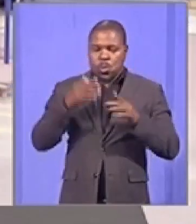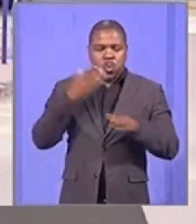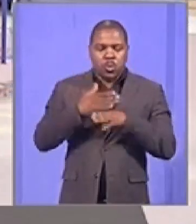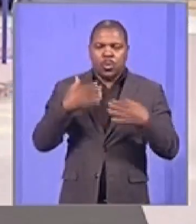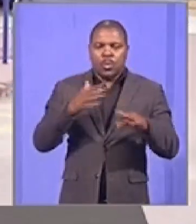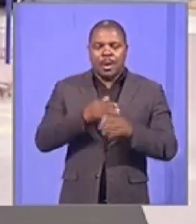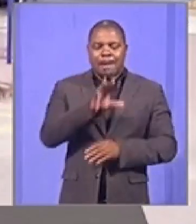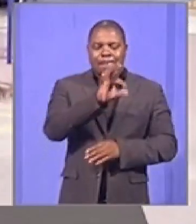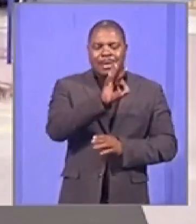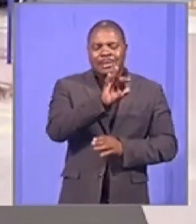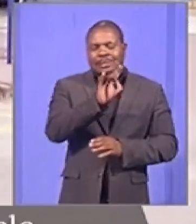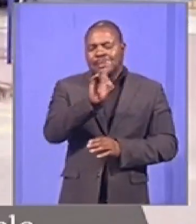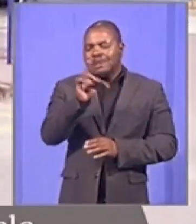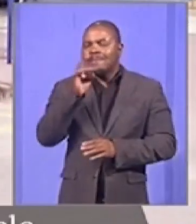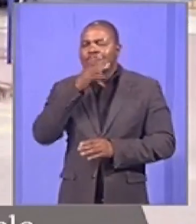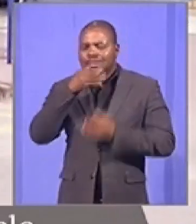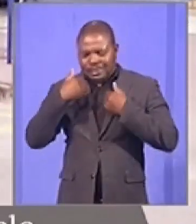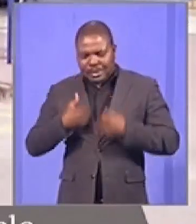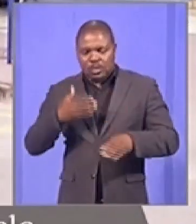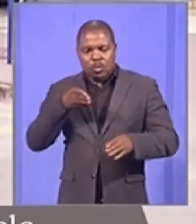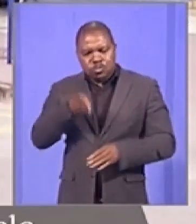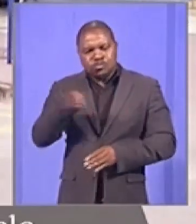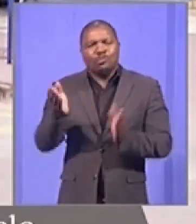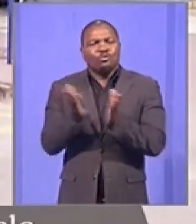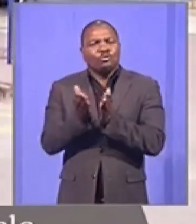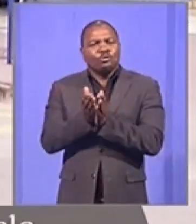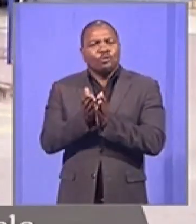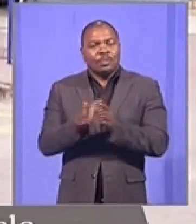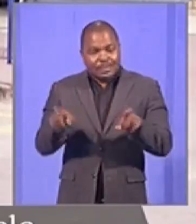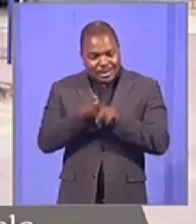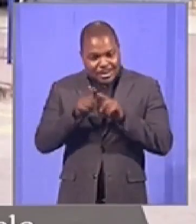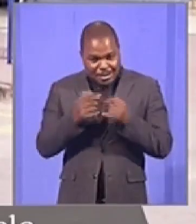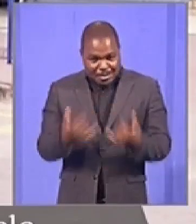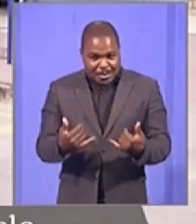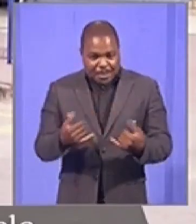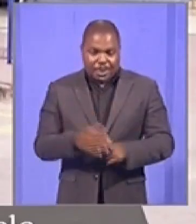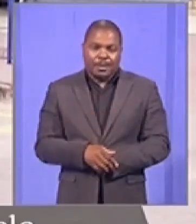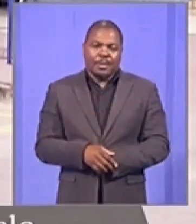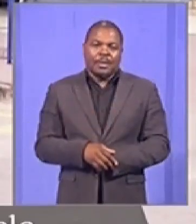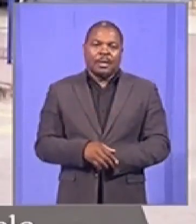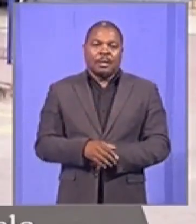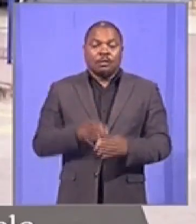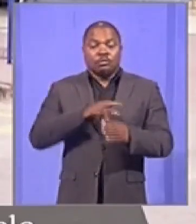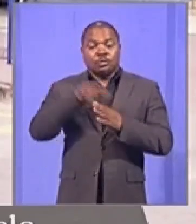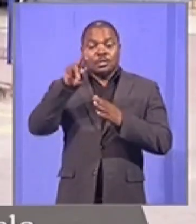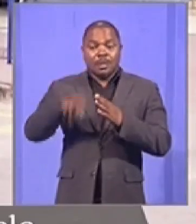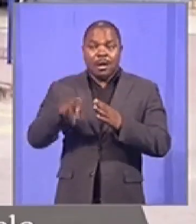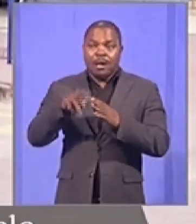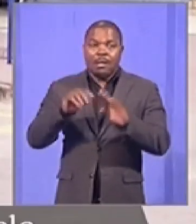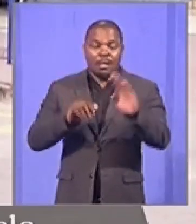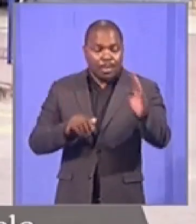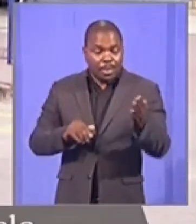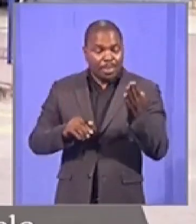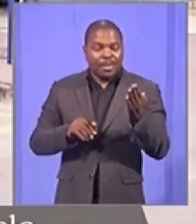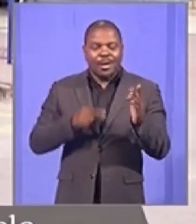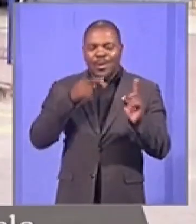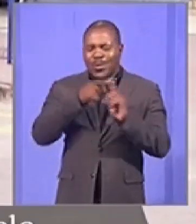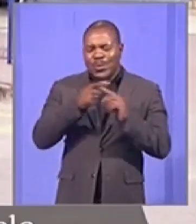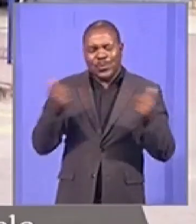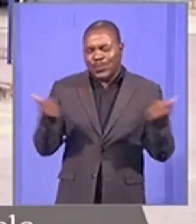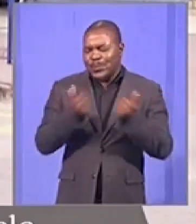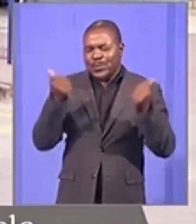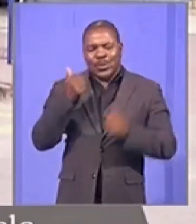fihlela Sontaga sekolong. Then lona jwale ha the results di tswa. O na santsa ziba